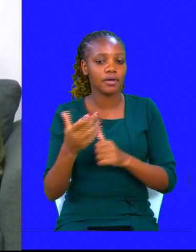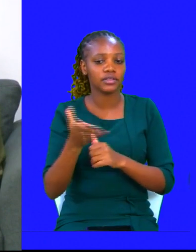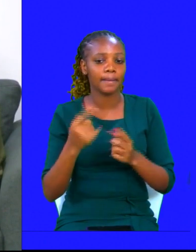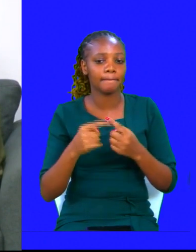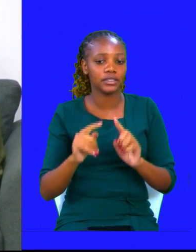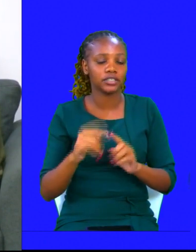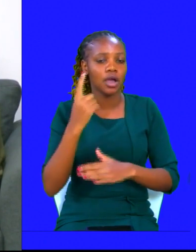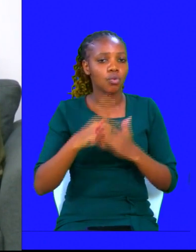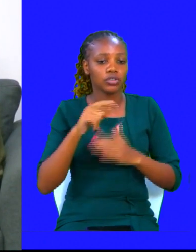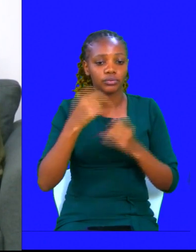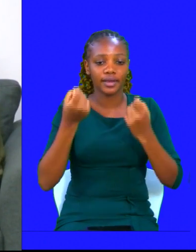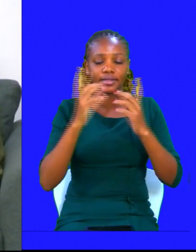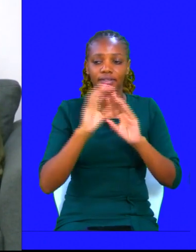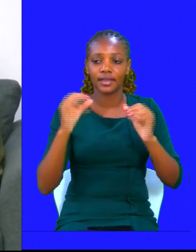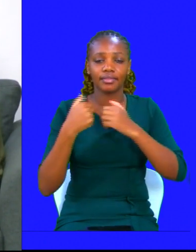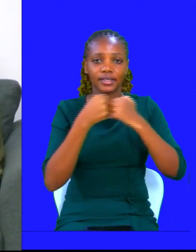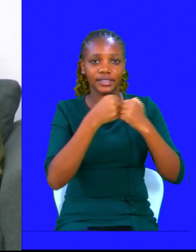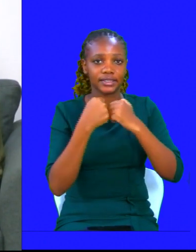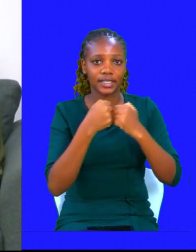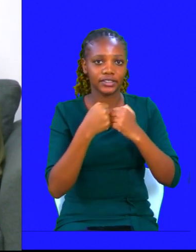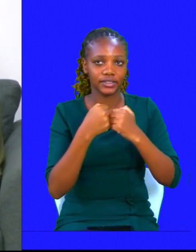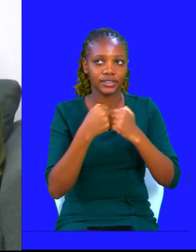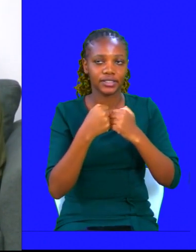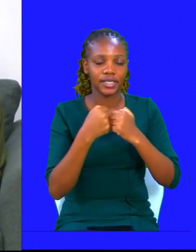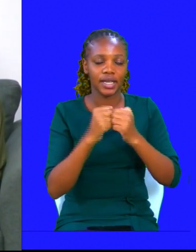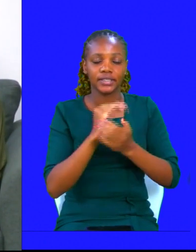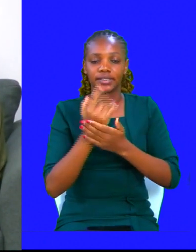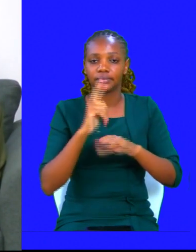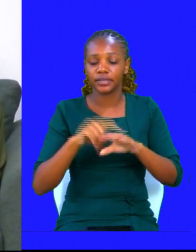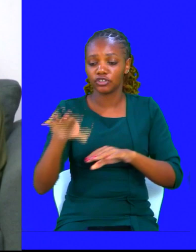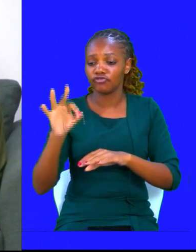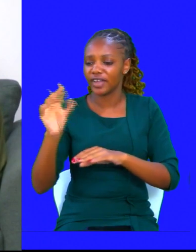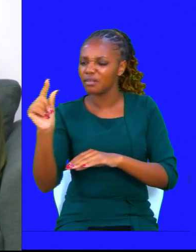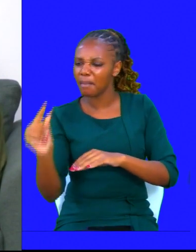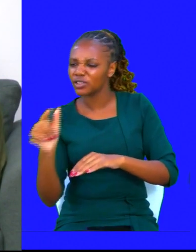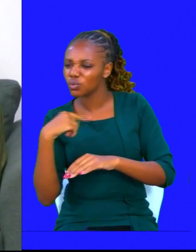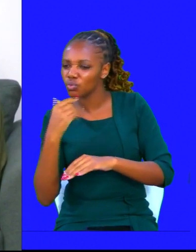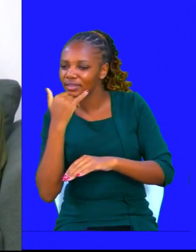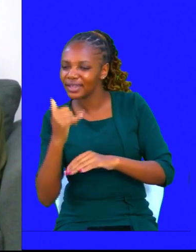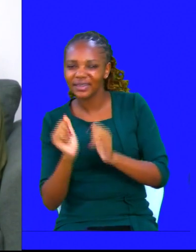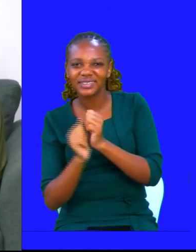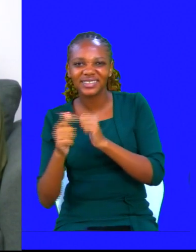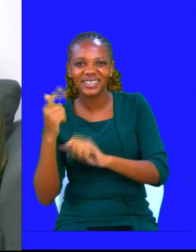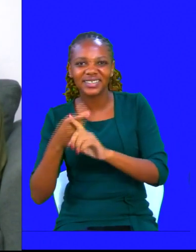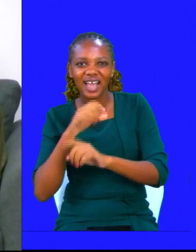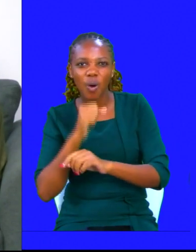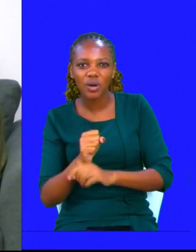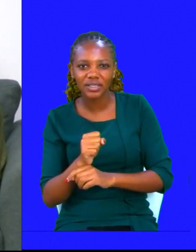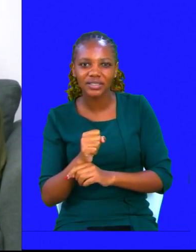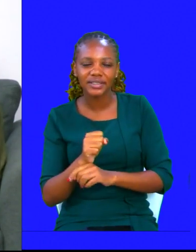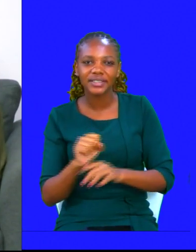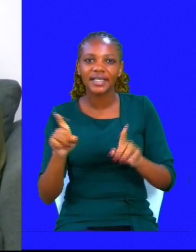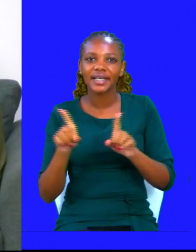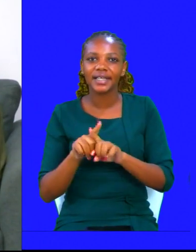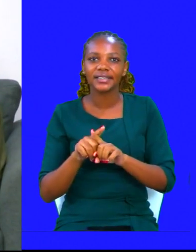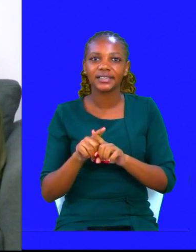don't really understand is the challenges that comes with them. You find someone at a very young age, at 16, and those ages,